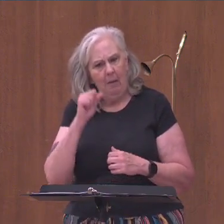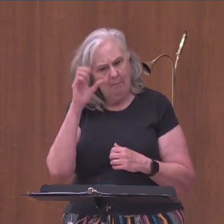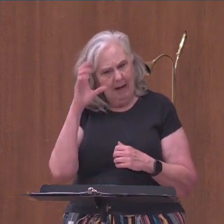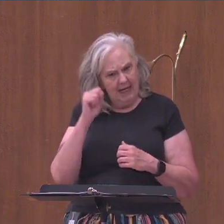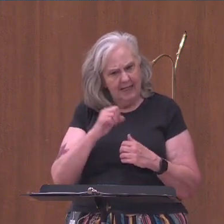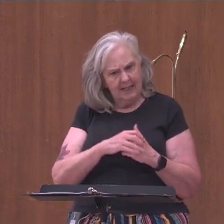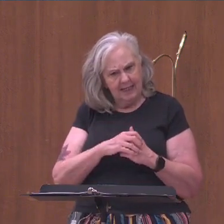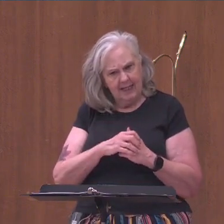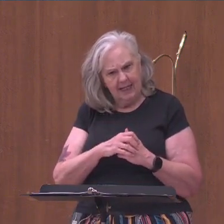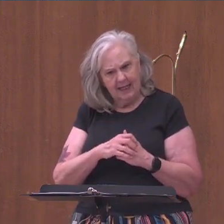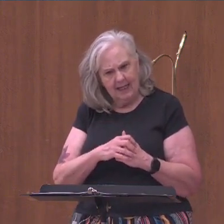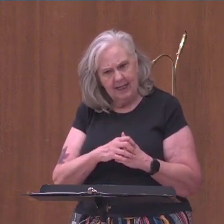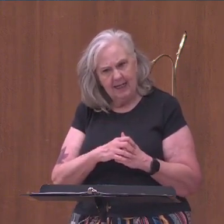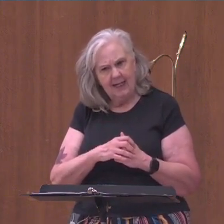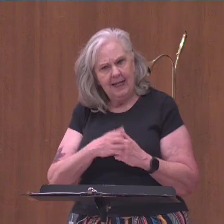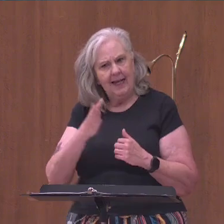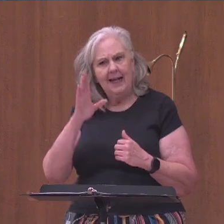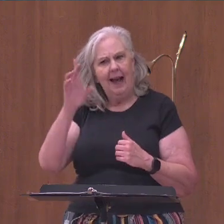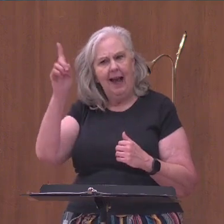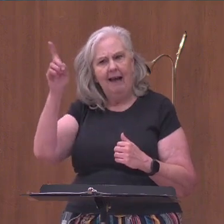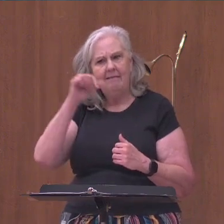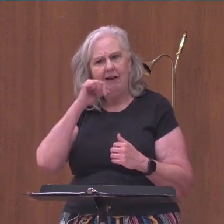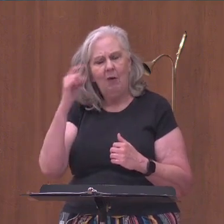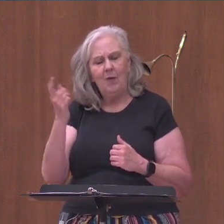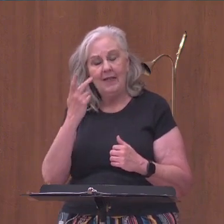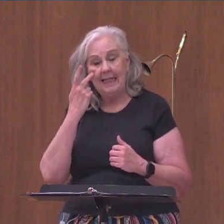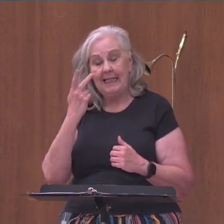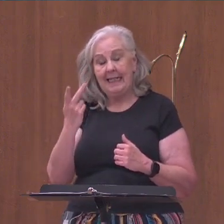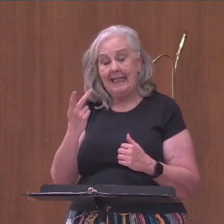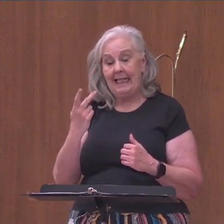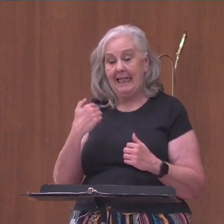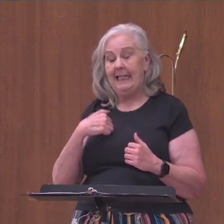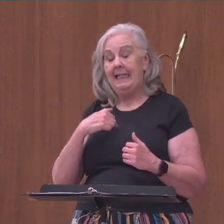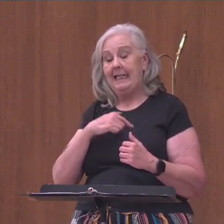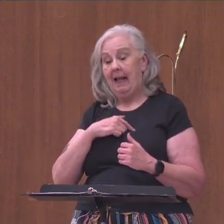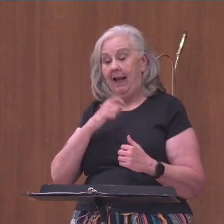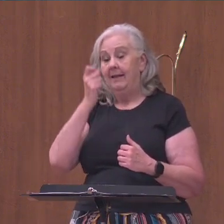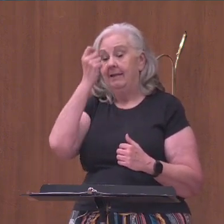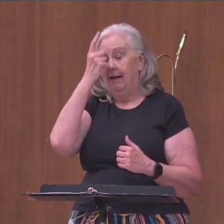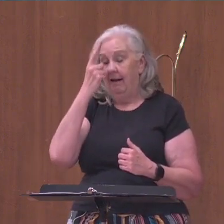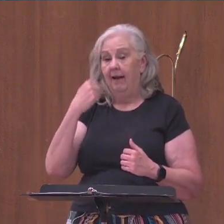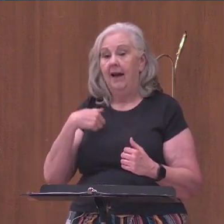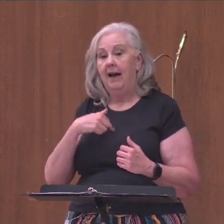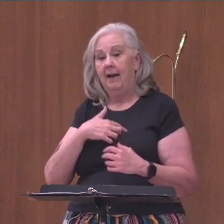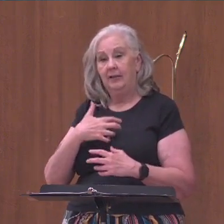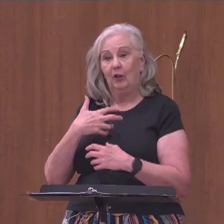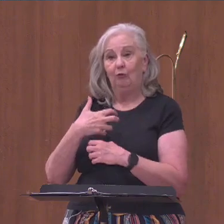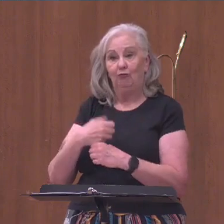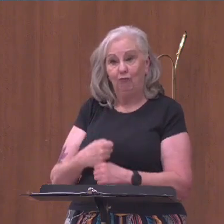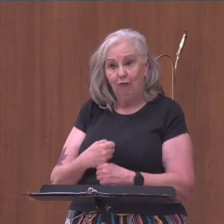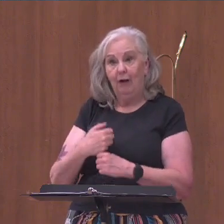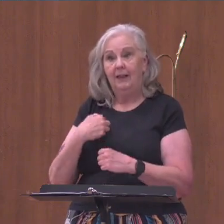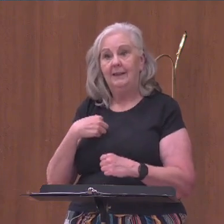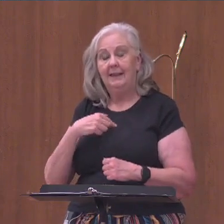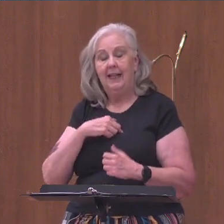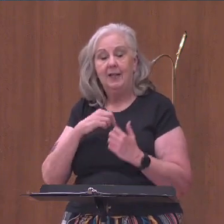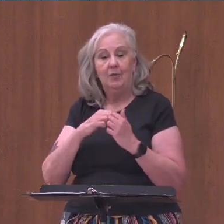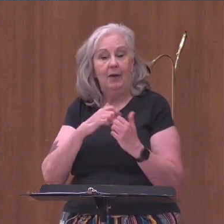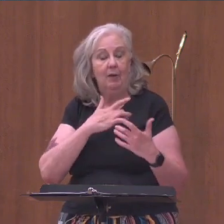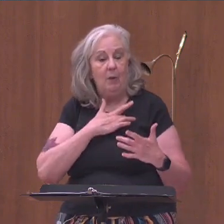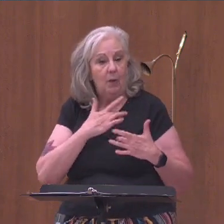Amazing. So God doesn't just see us. God entrusts us with care for creation,